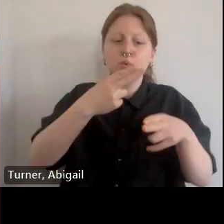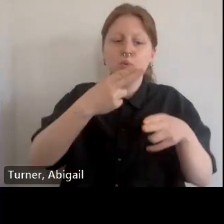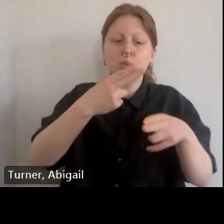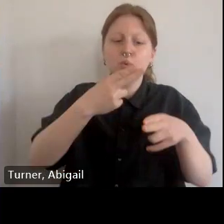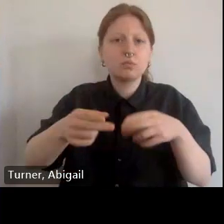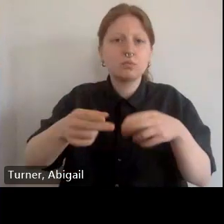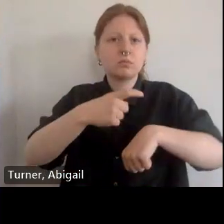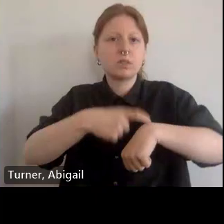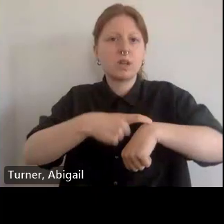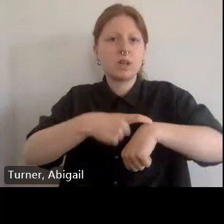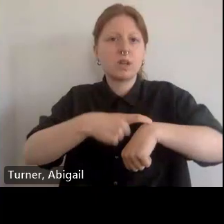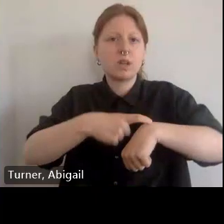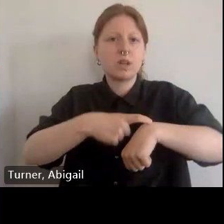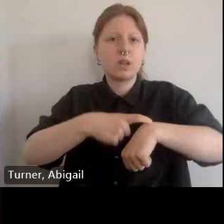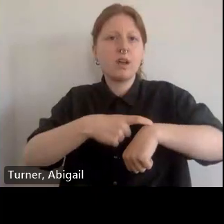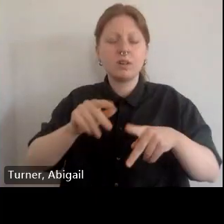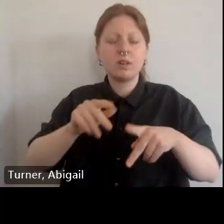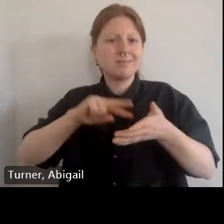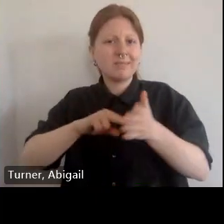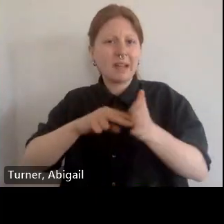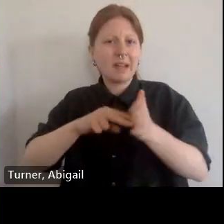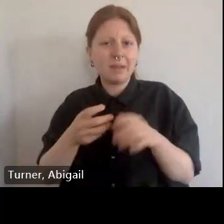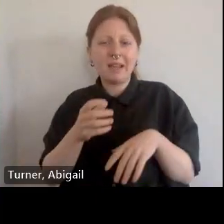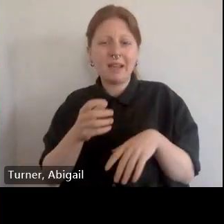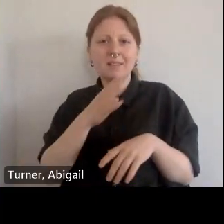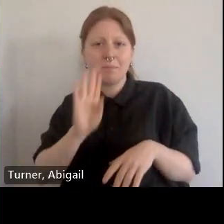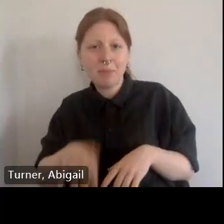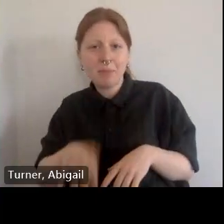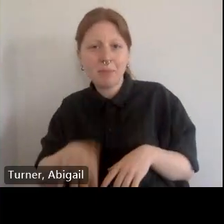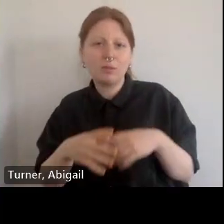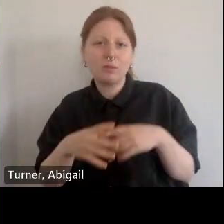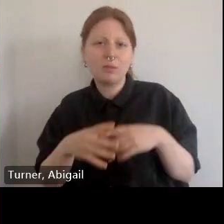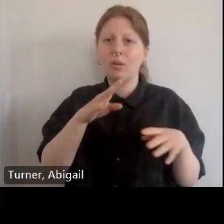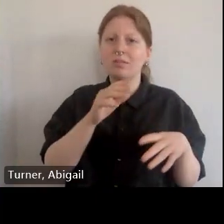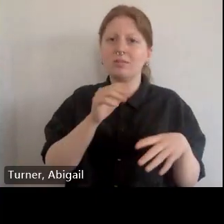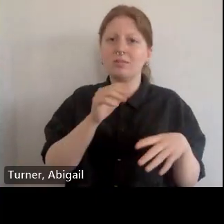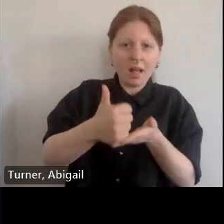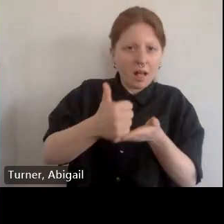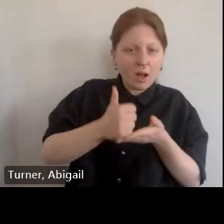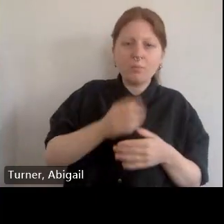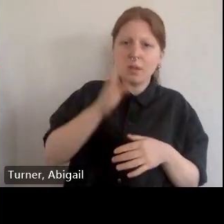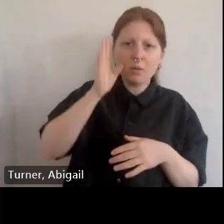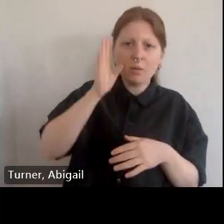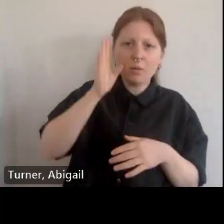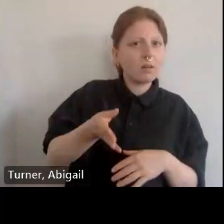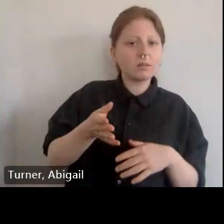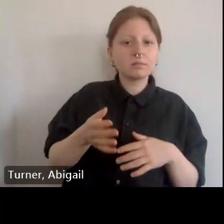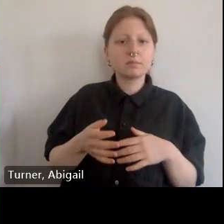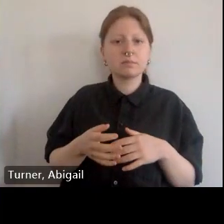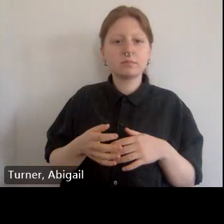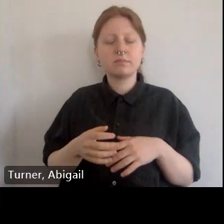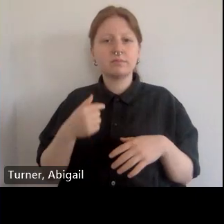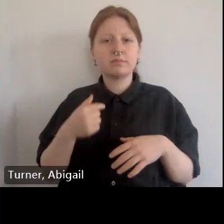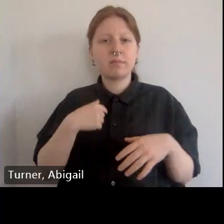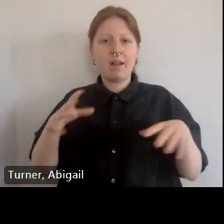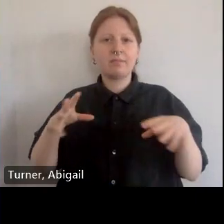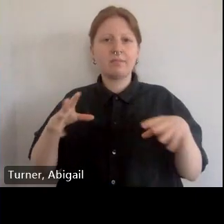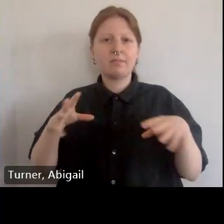be short-term does not mean that it's finite and that it won't help your career. When I took on research for the